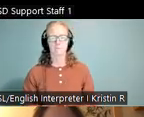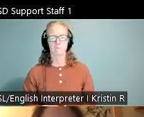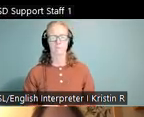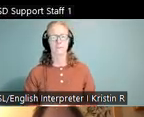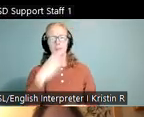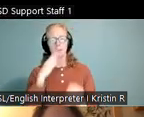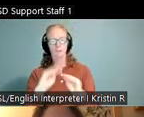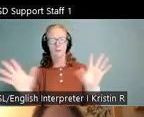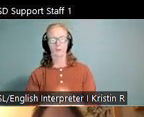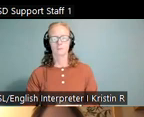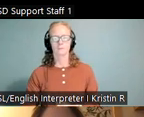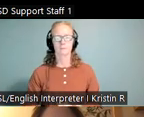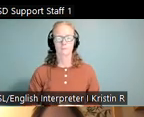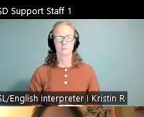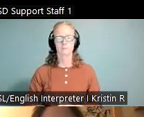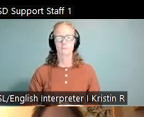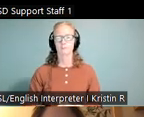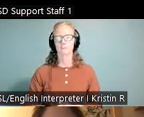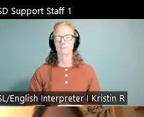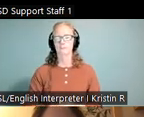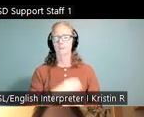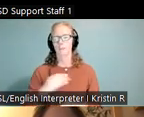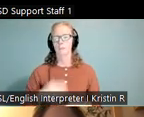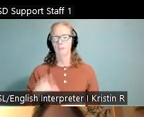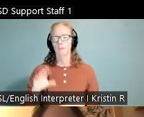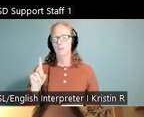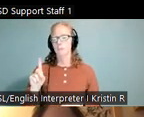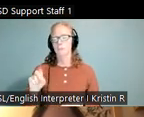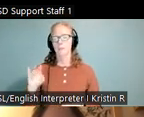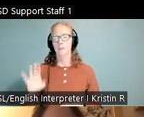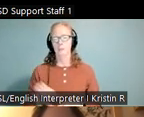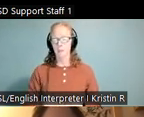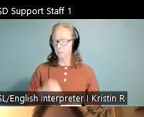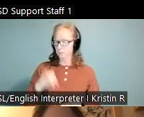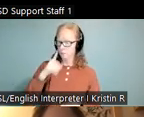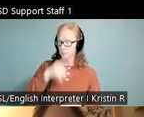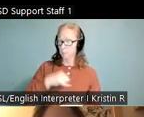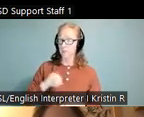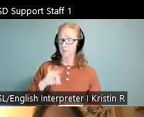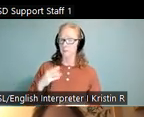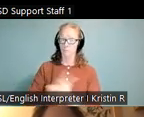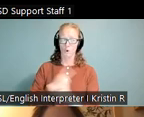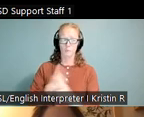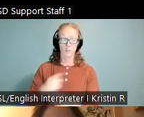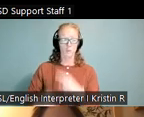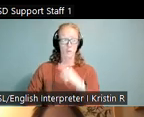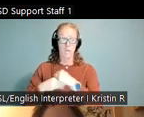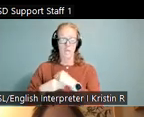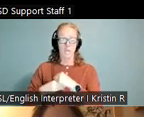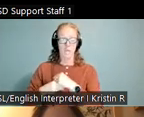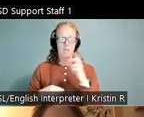you for the clarity. Commissioner Debbie. So I wonder if it would be appropriate to add into this paragraph that